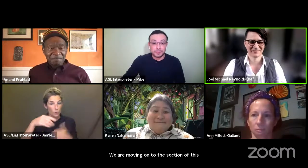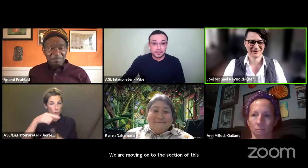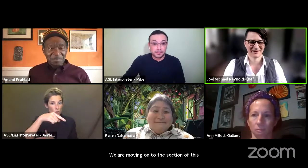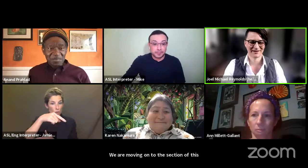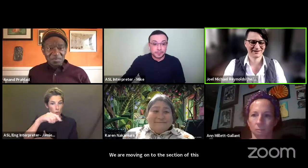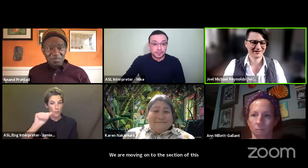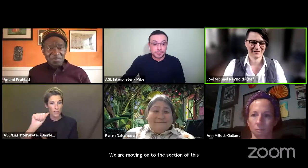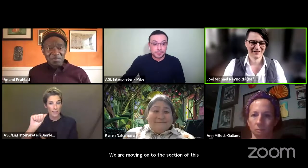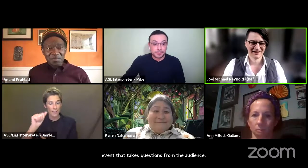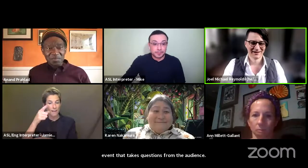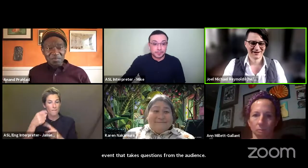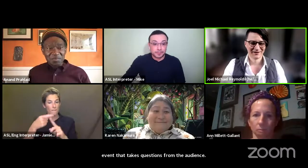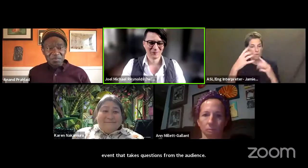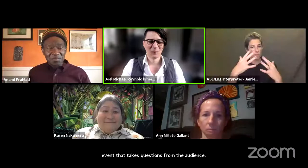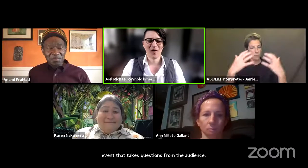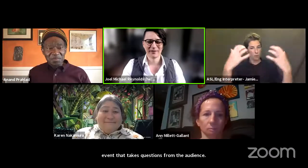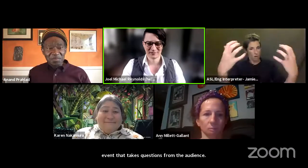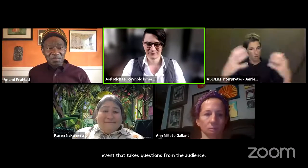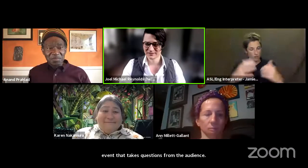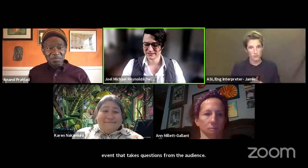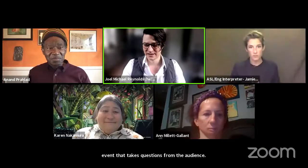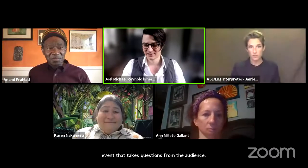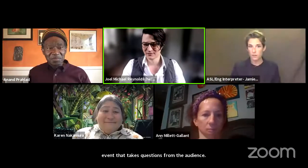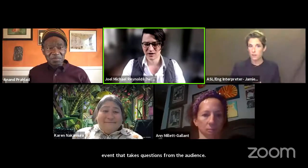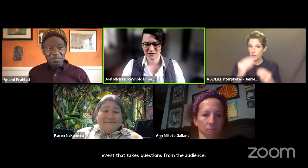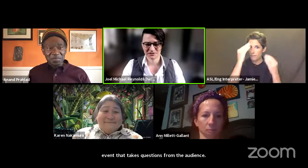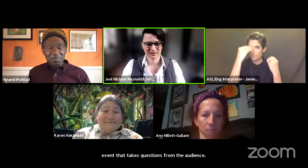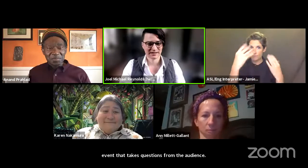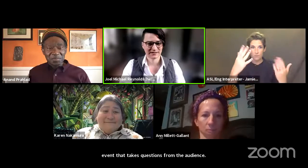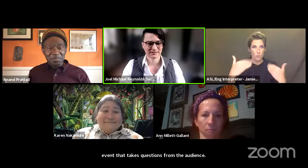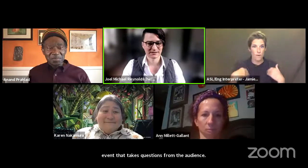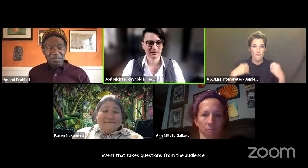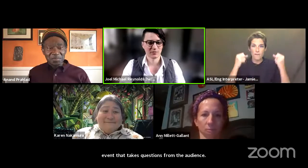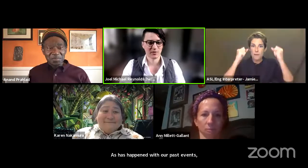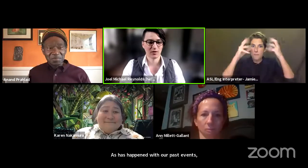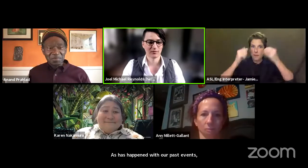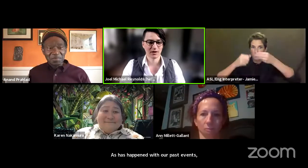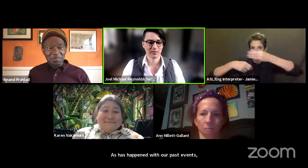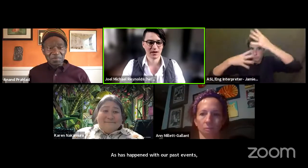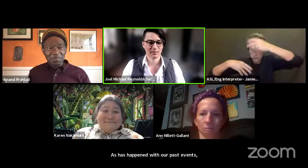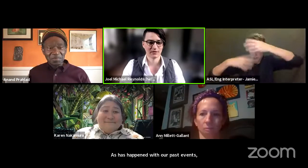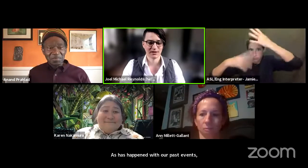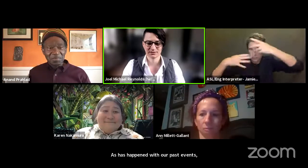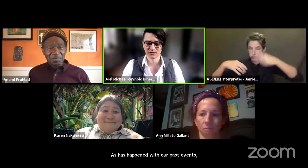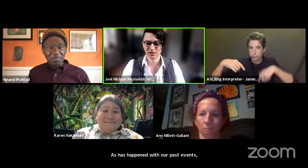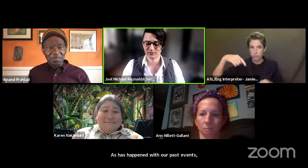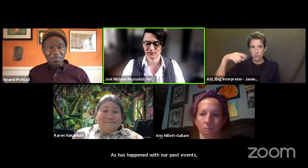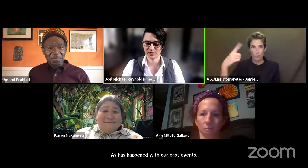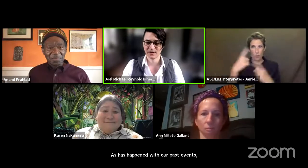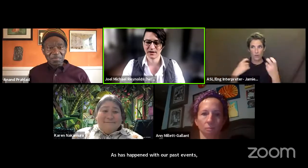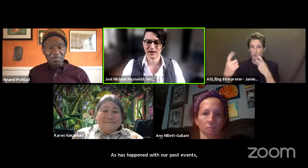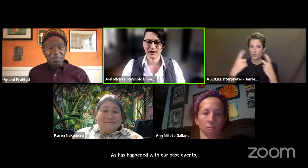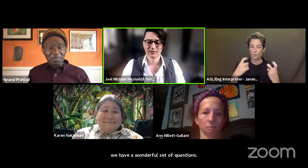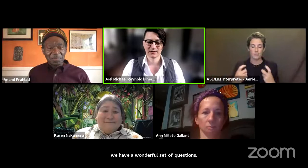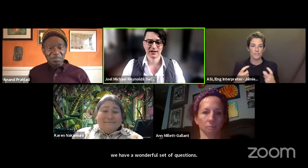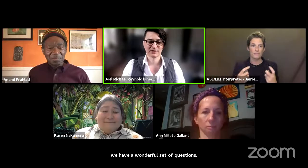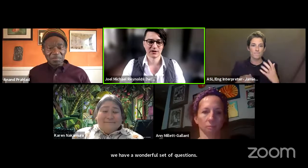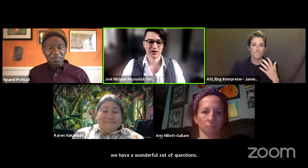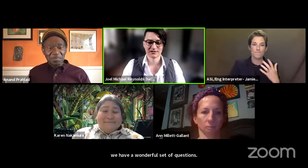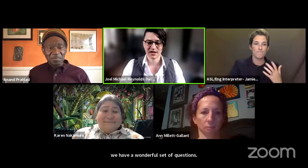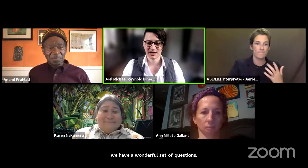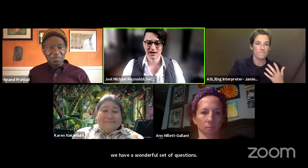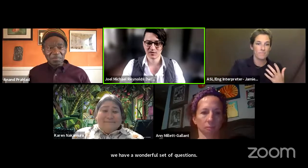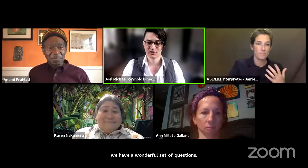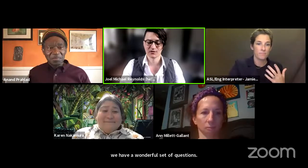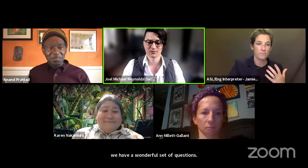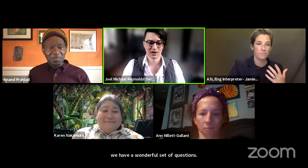have a wonderful set of questions, and sadly, we will not be able to get to all of them. I would like to